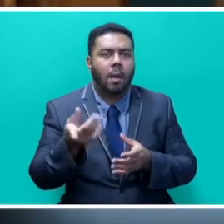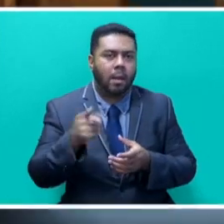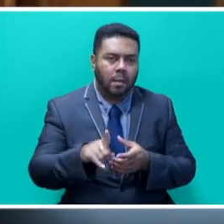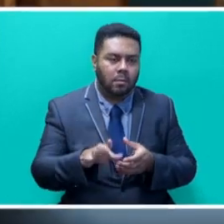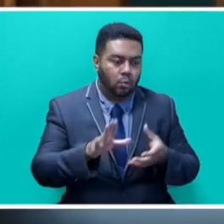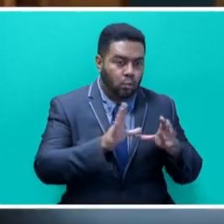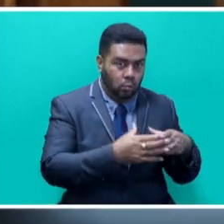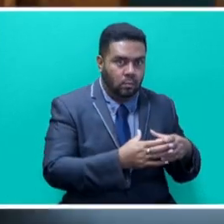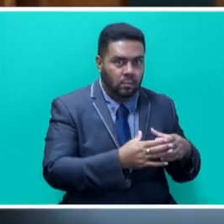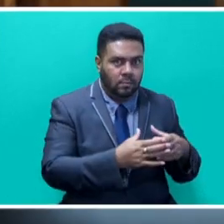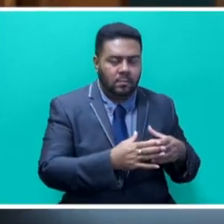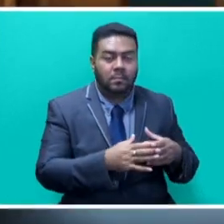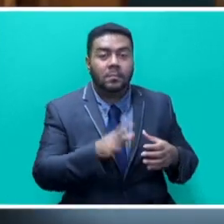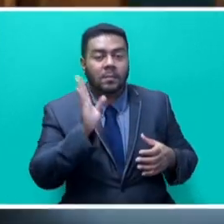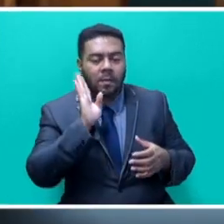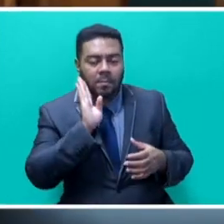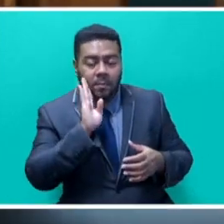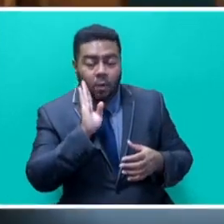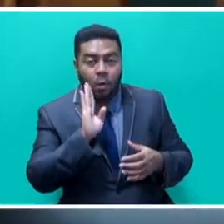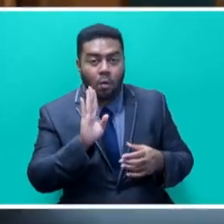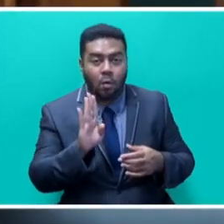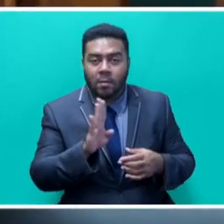missing in the past.